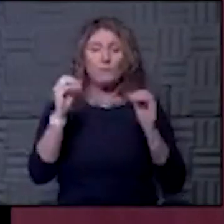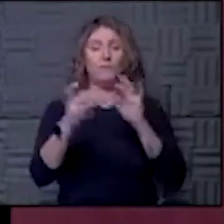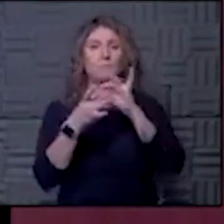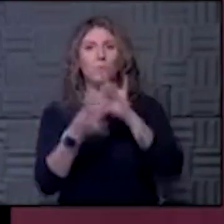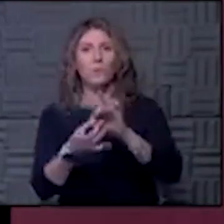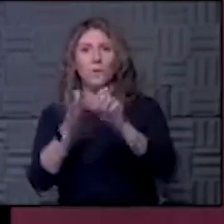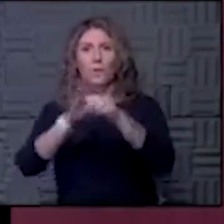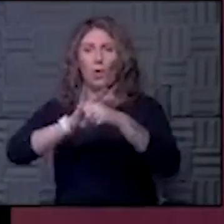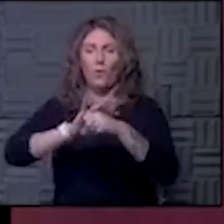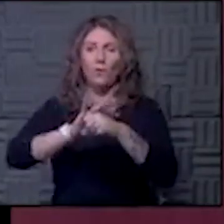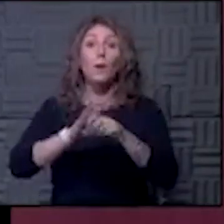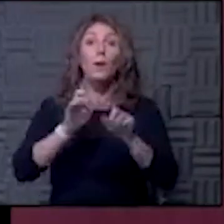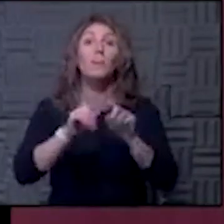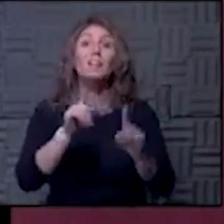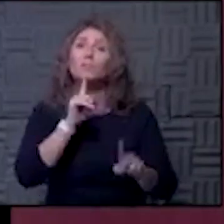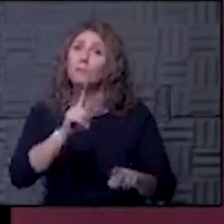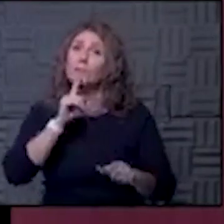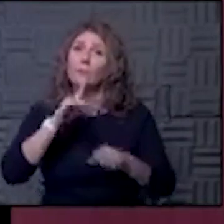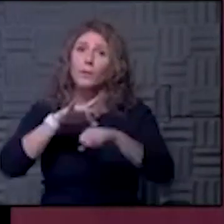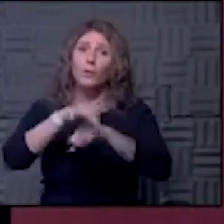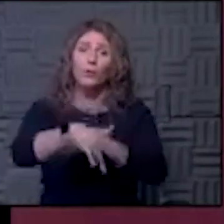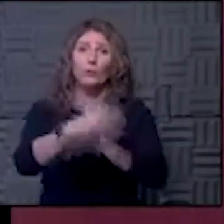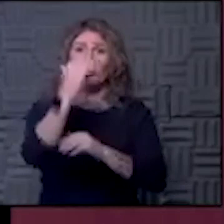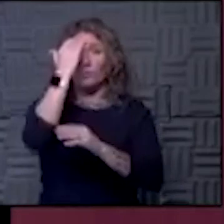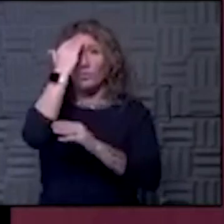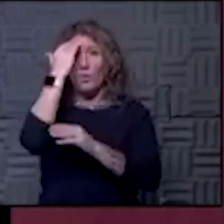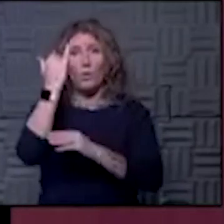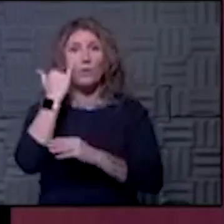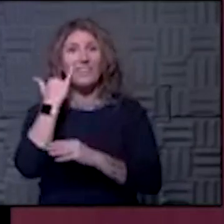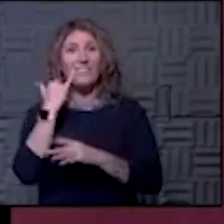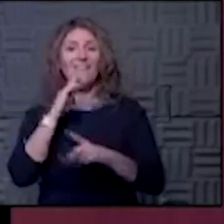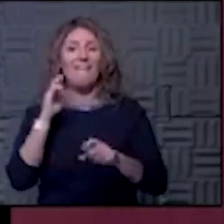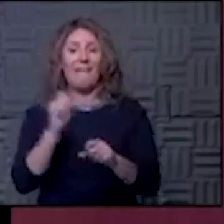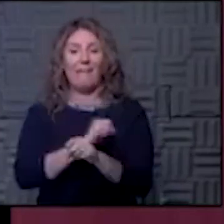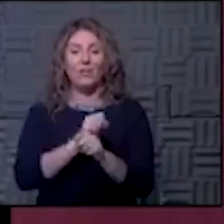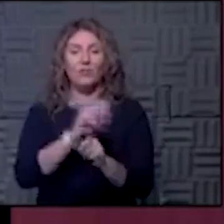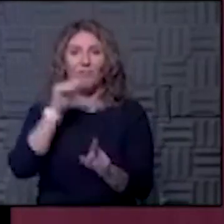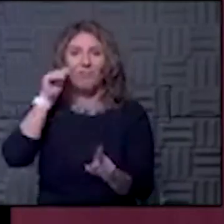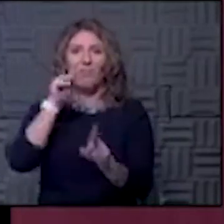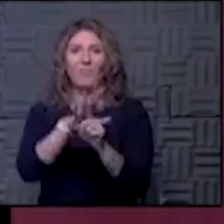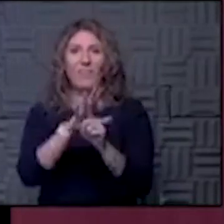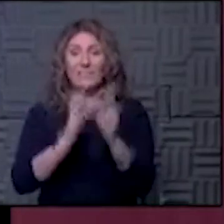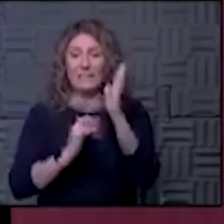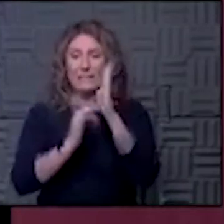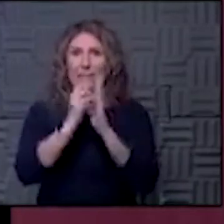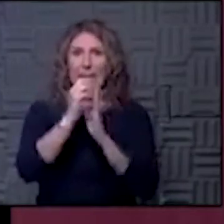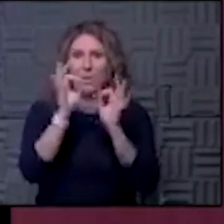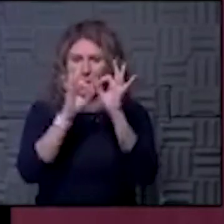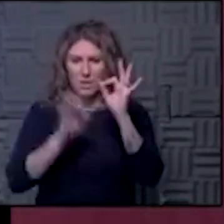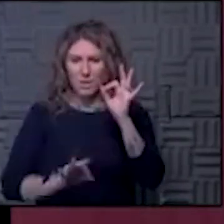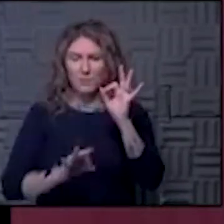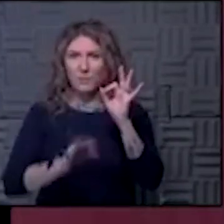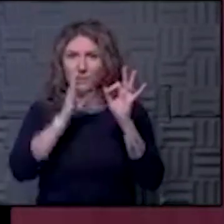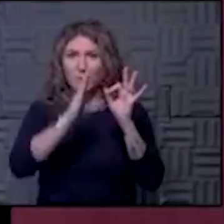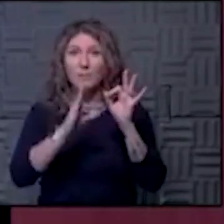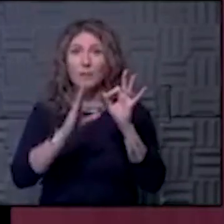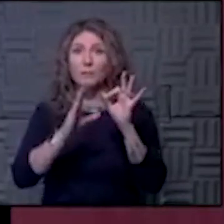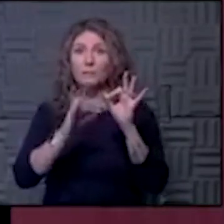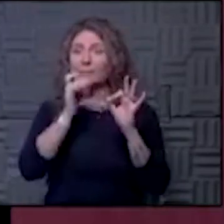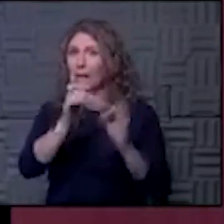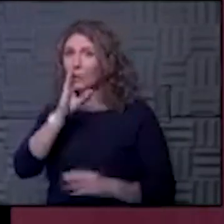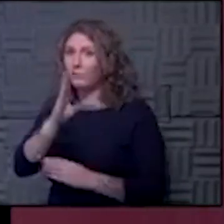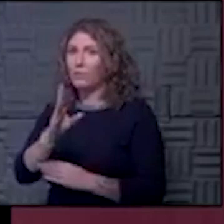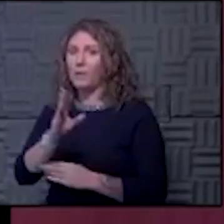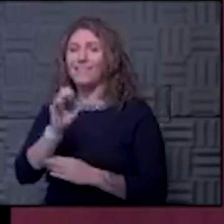around COVID that we know of, although it's really early, that actually affects the cancer directly. Correct. Indirectly, yes, because people